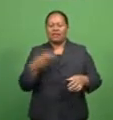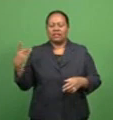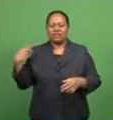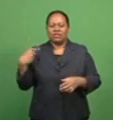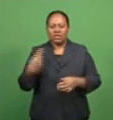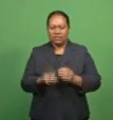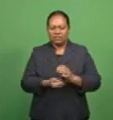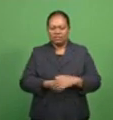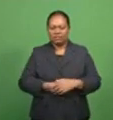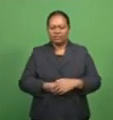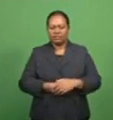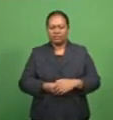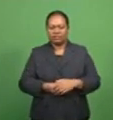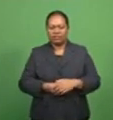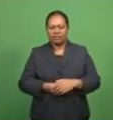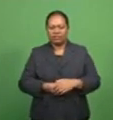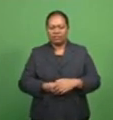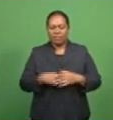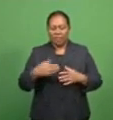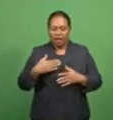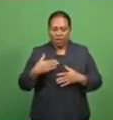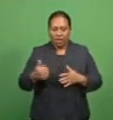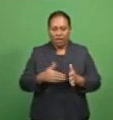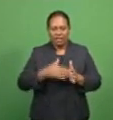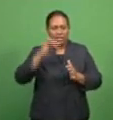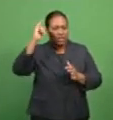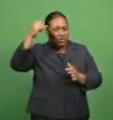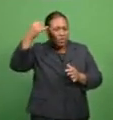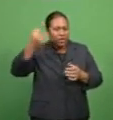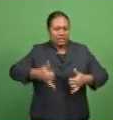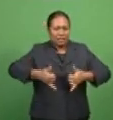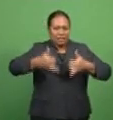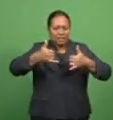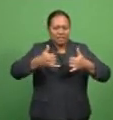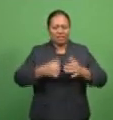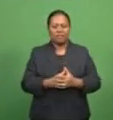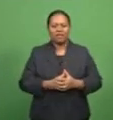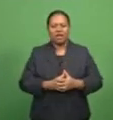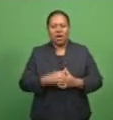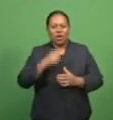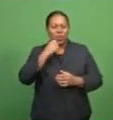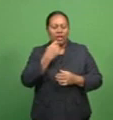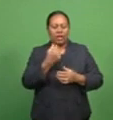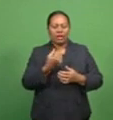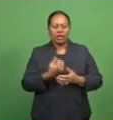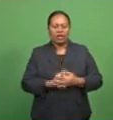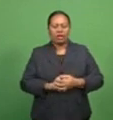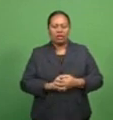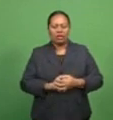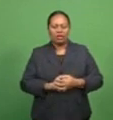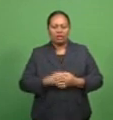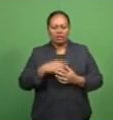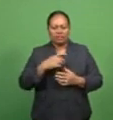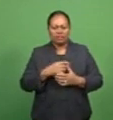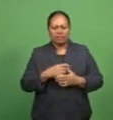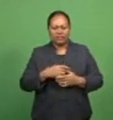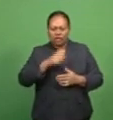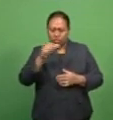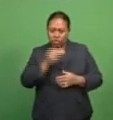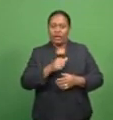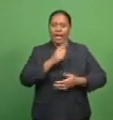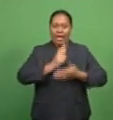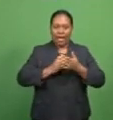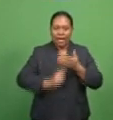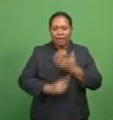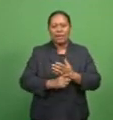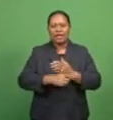have the World Junior Championships that will be held, that is expected to be held in